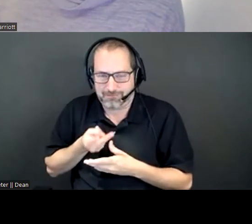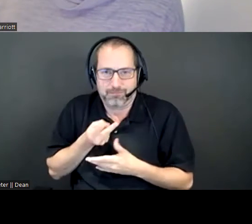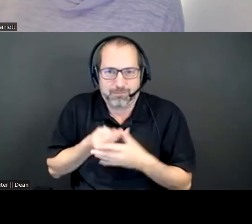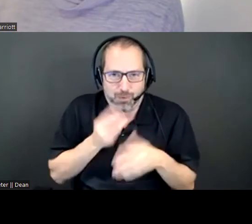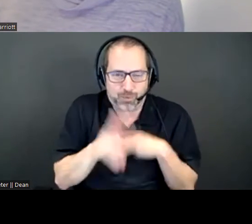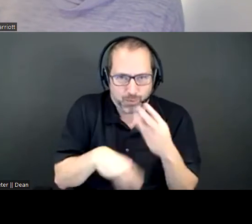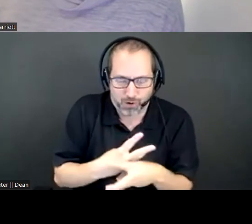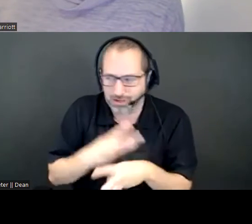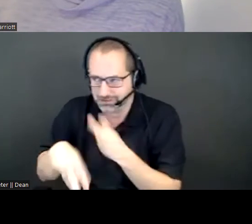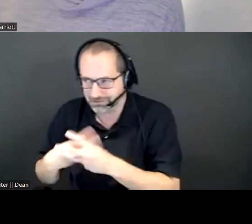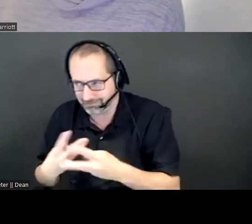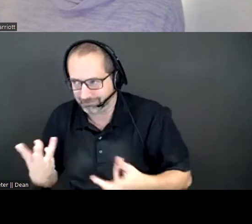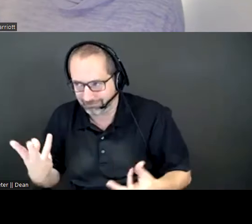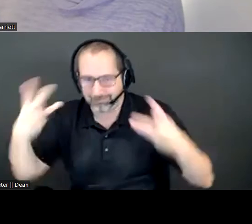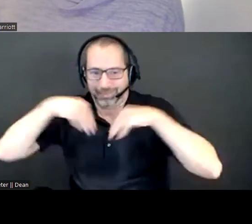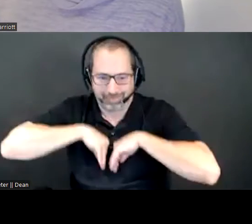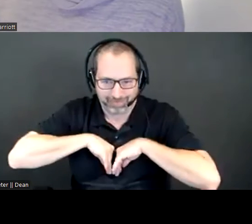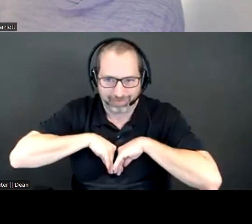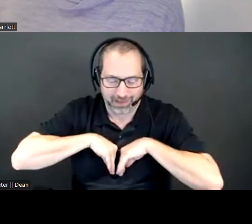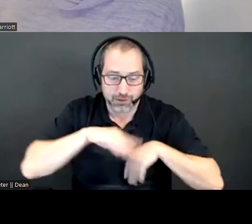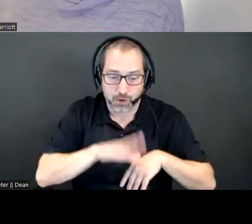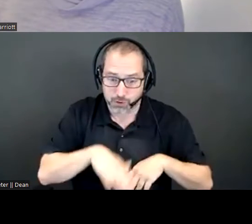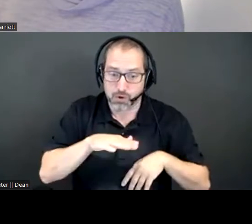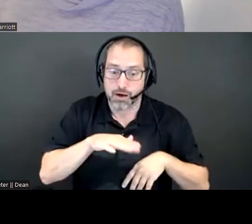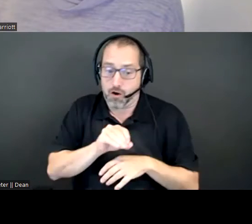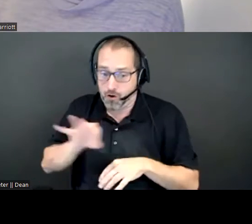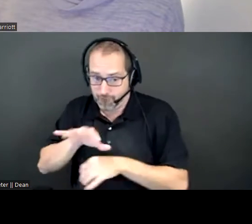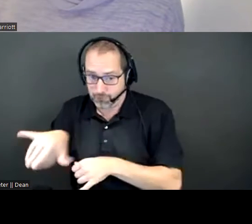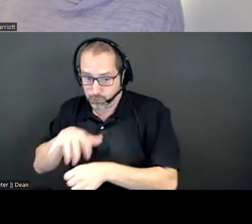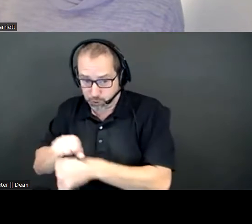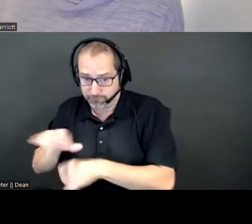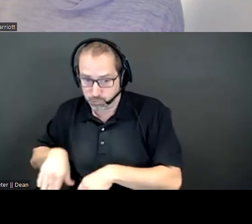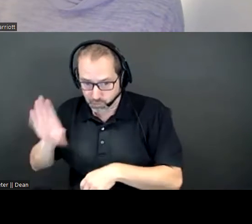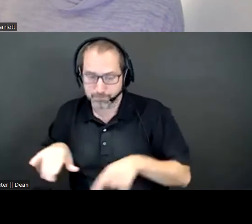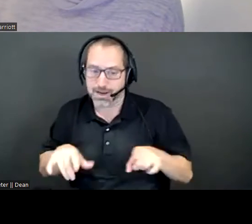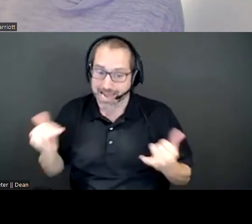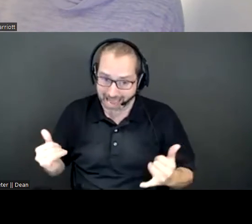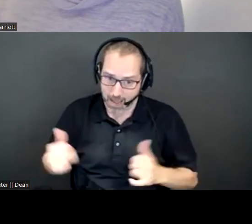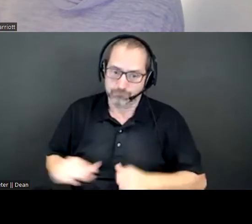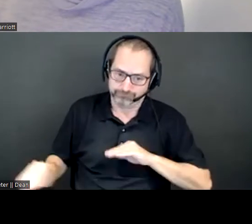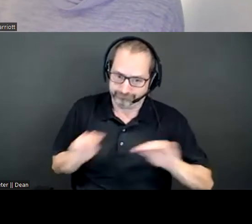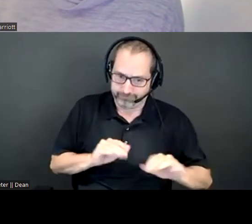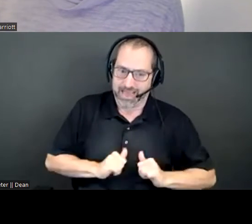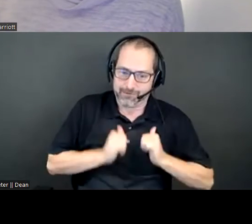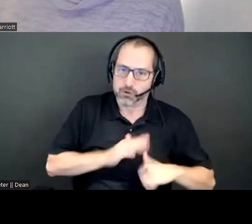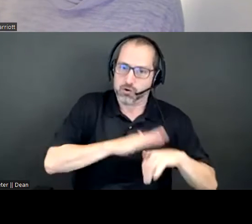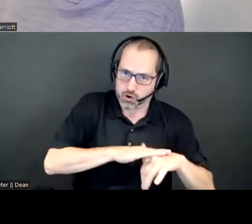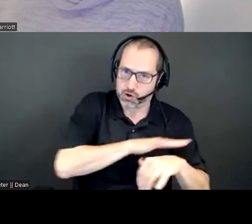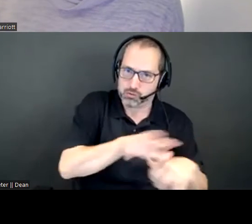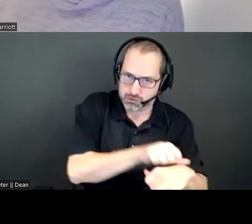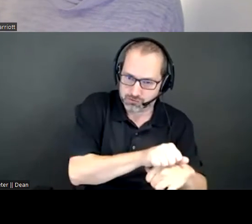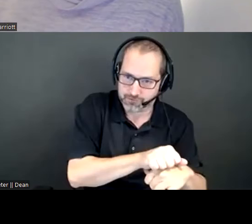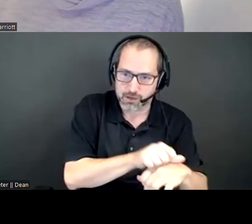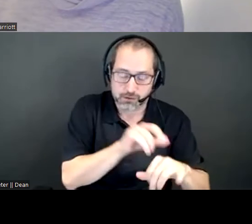And I grew up off reserve, but I'm now living on reserve. And the experience